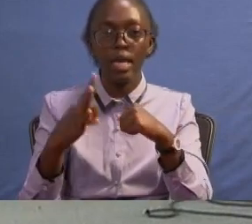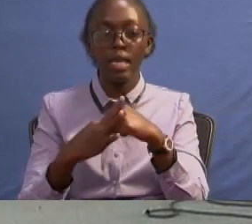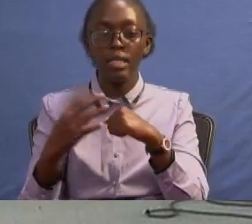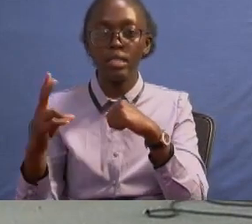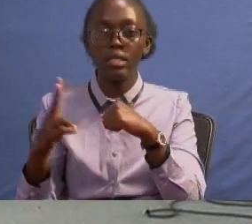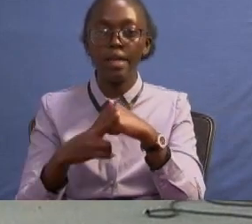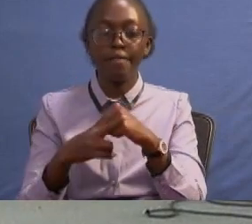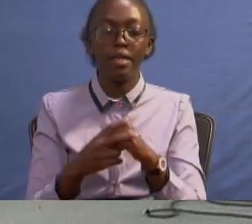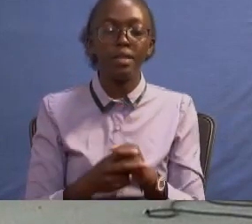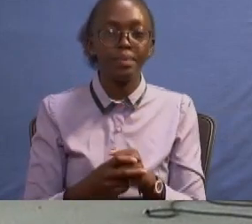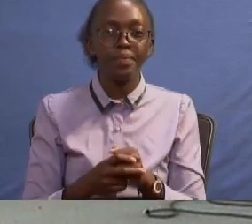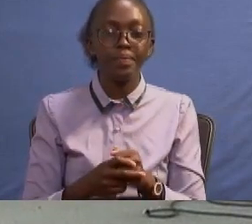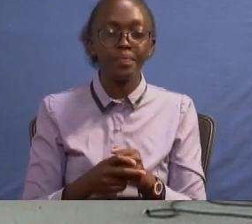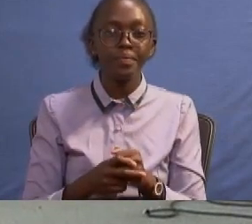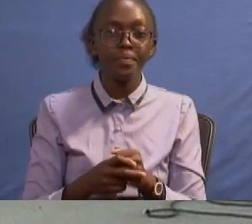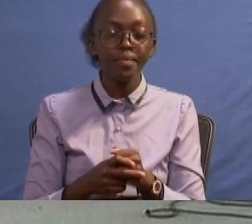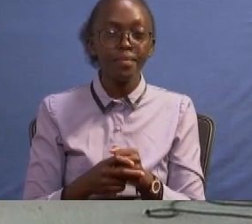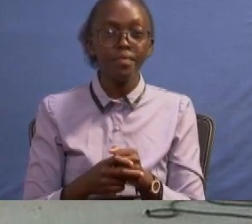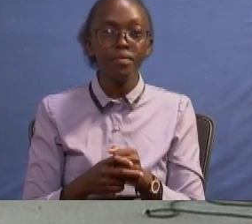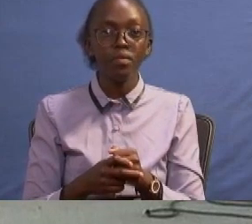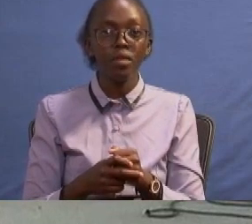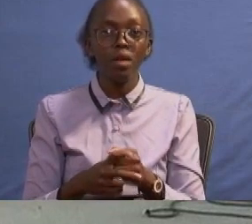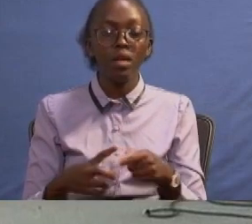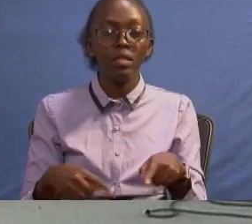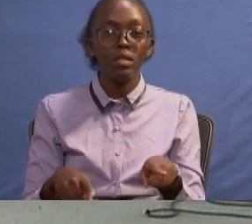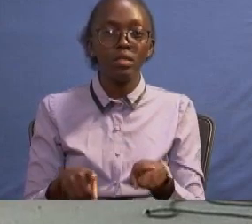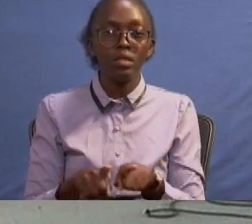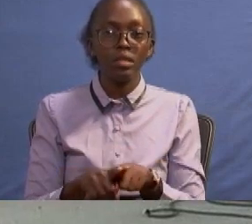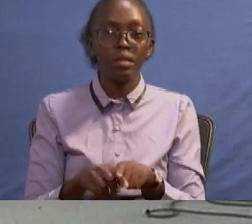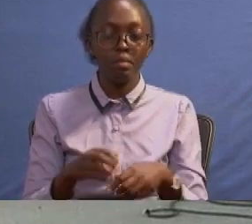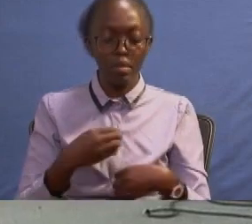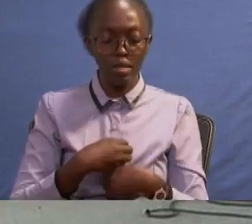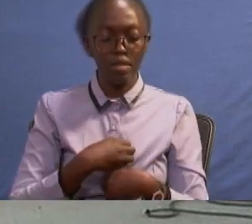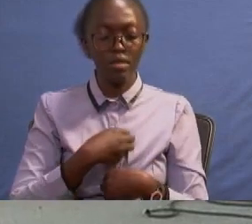1987. So, and a checked brown tie.